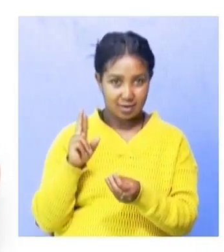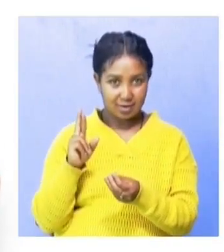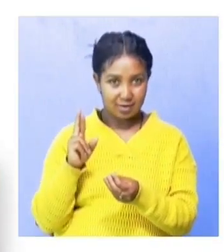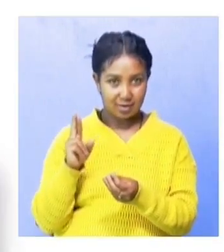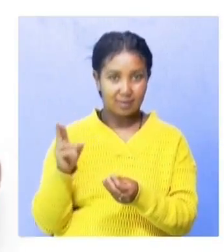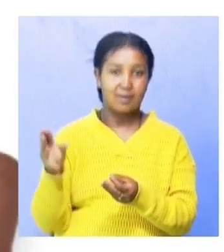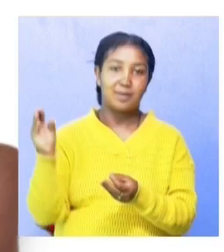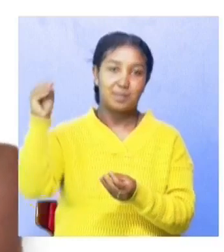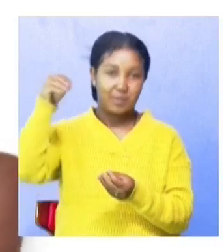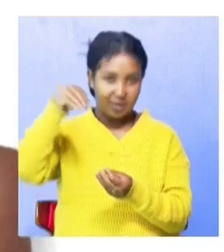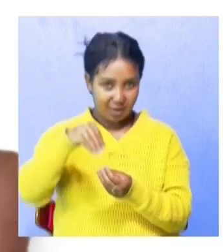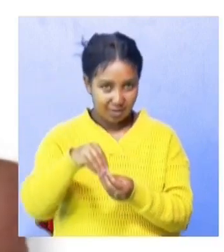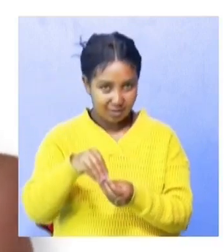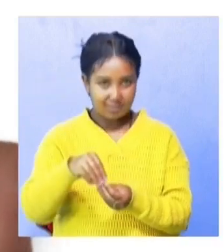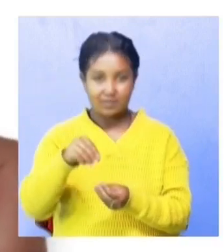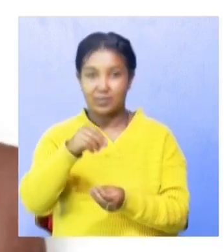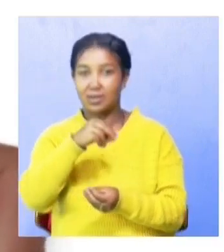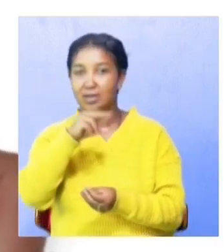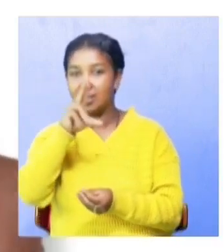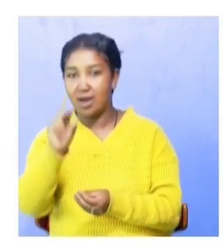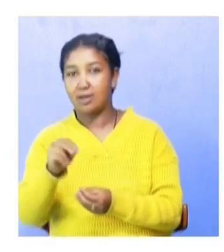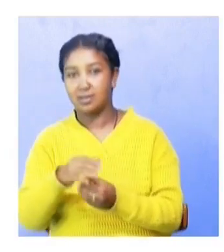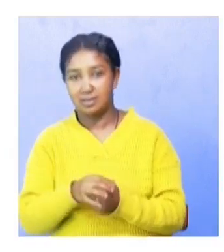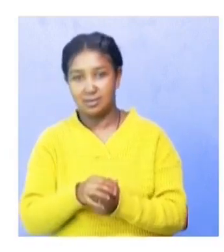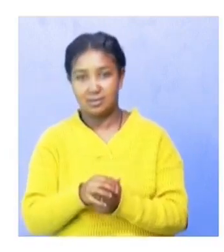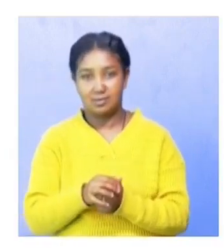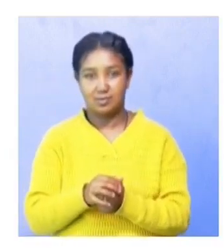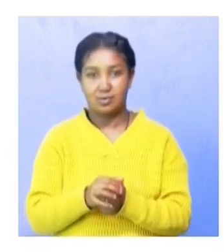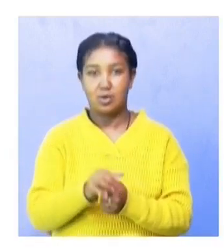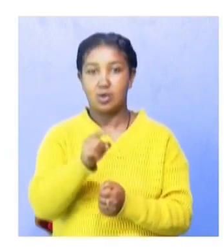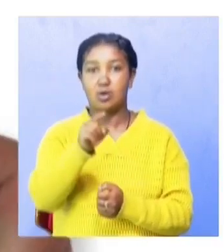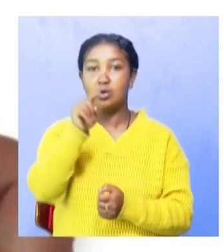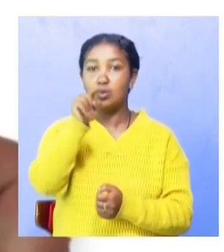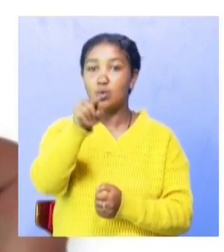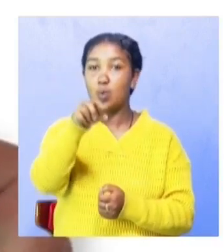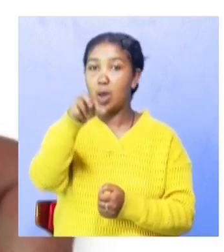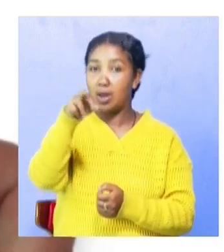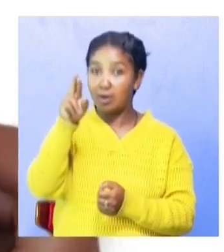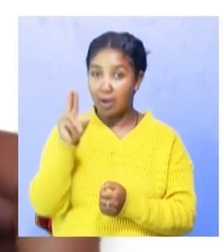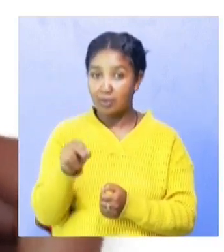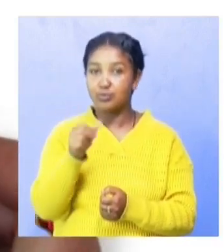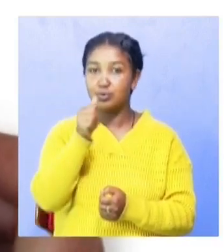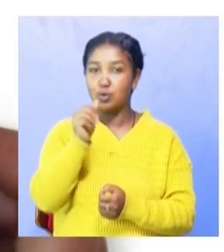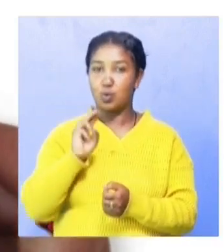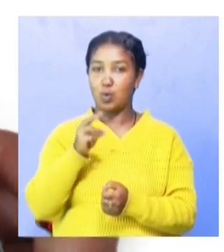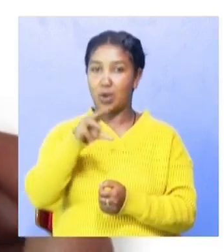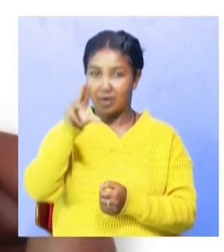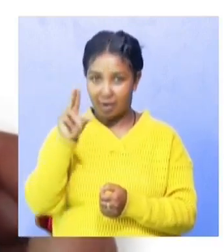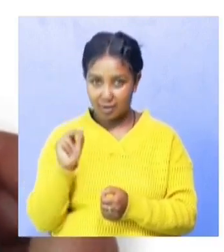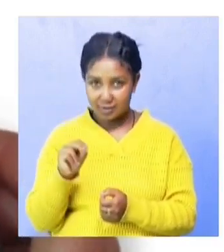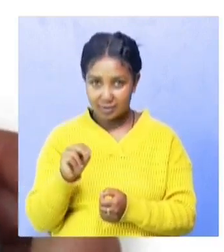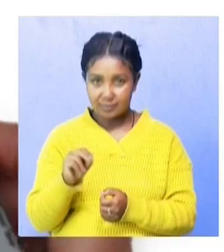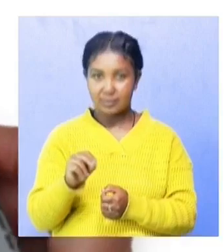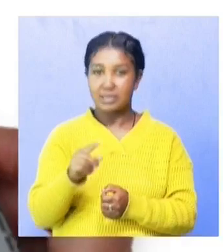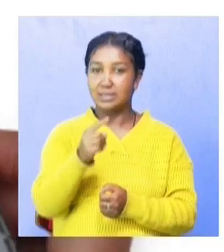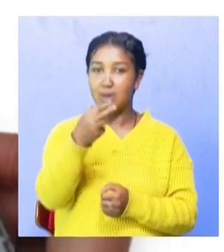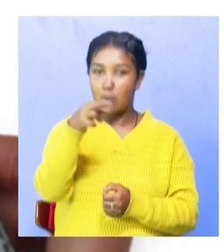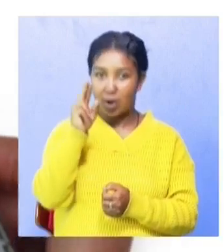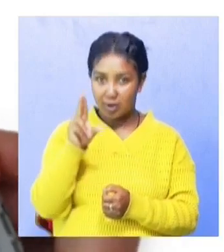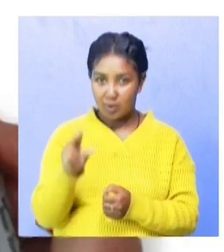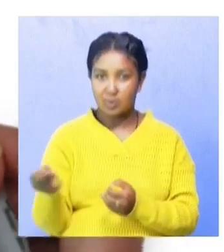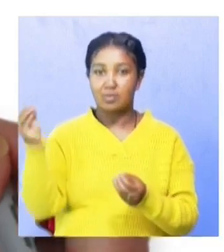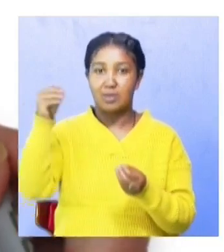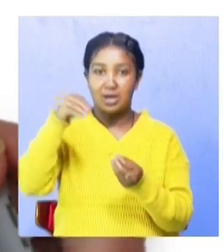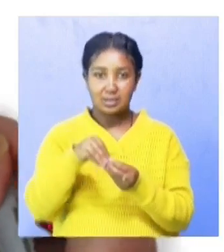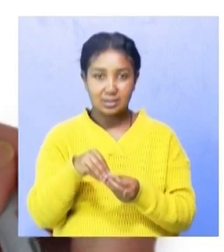were not. You were not, we were not, they were not,